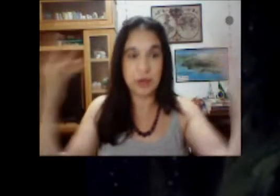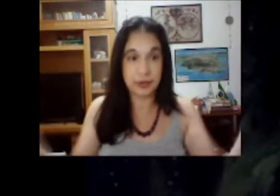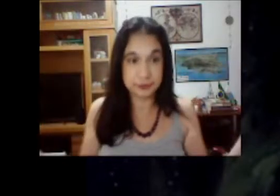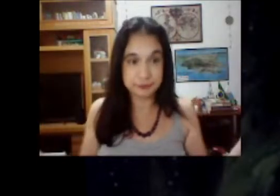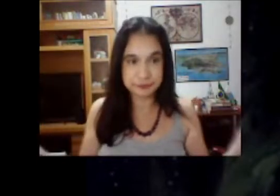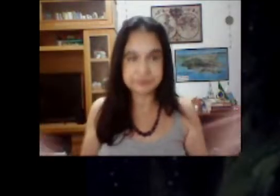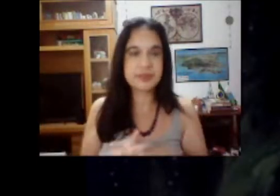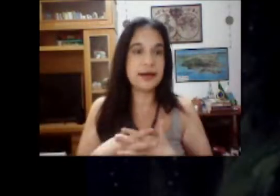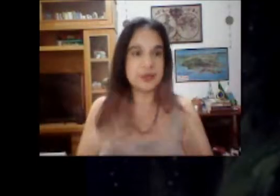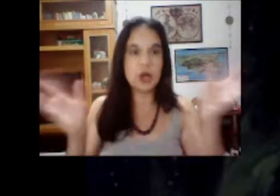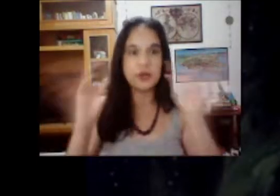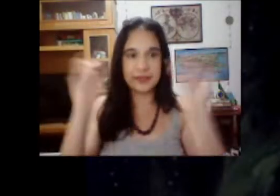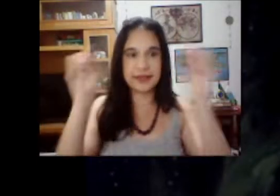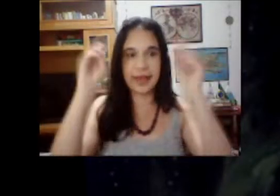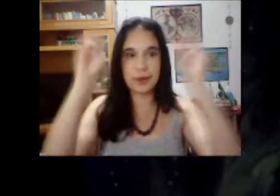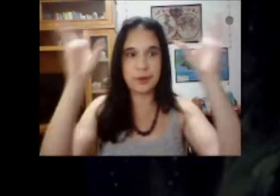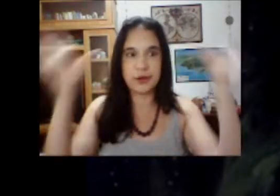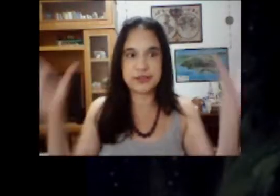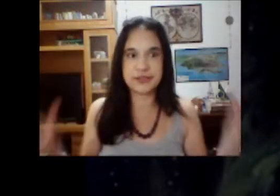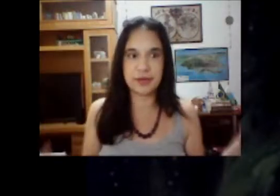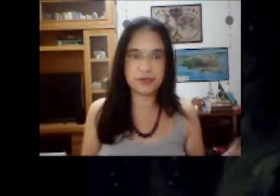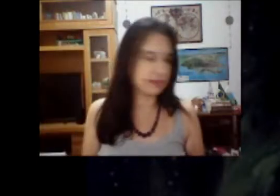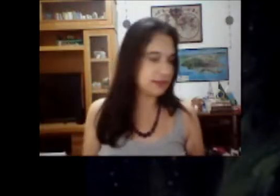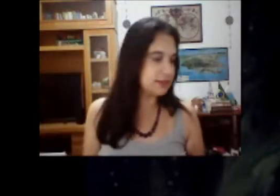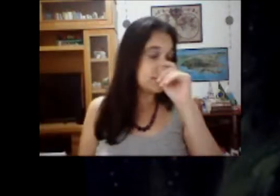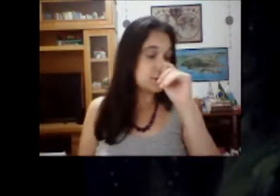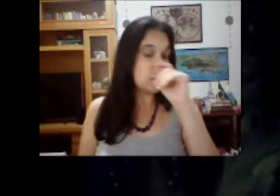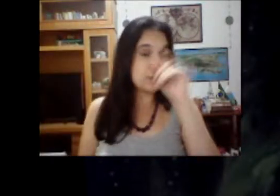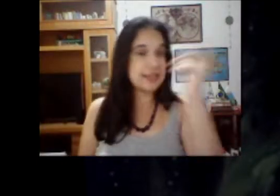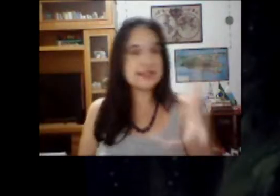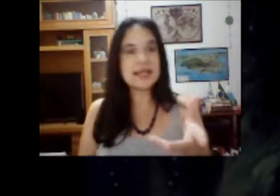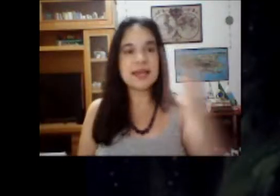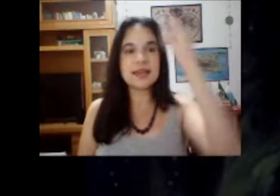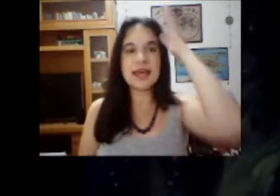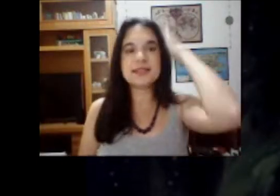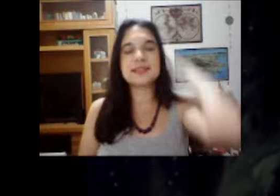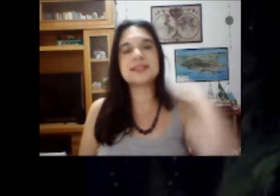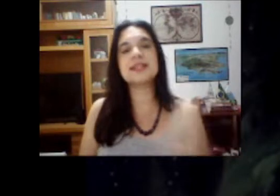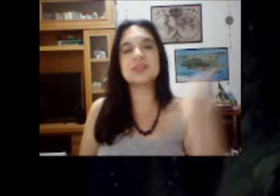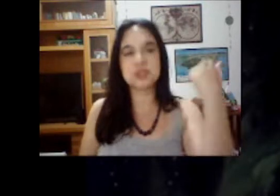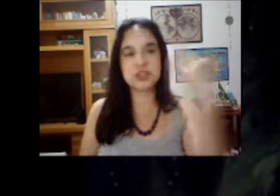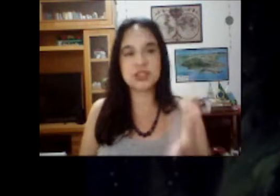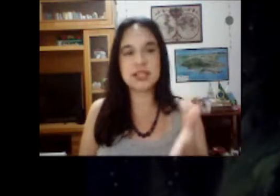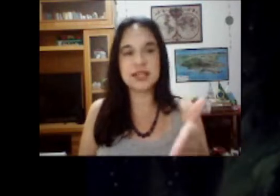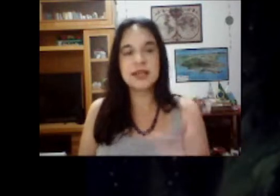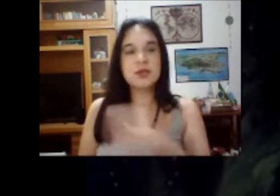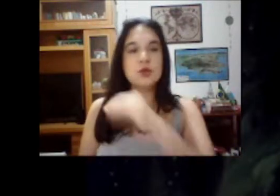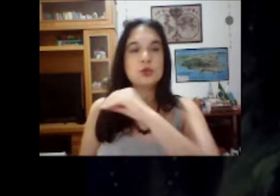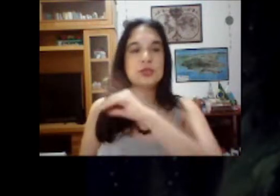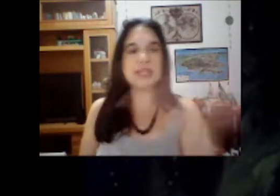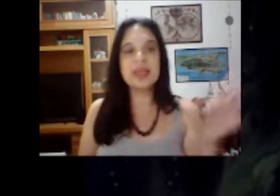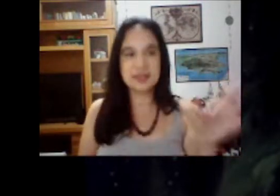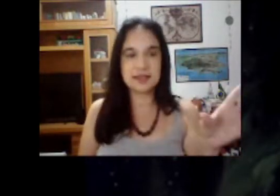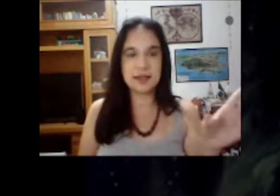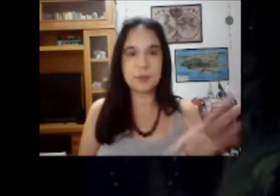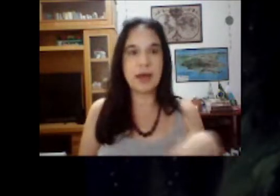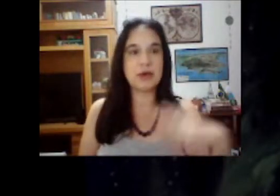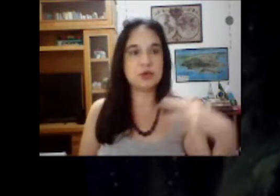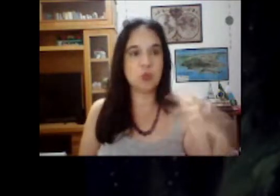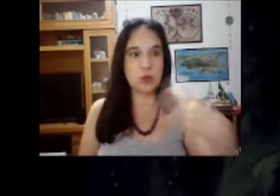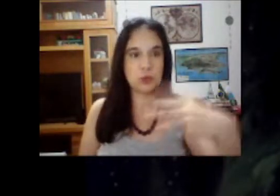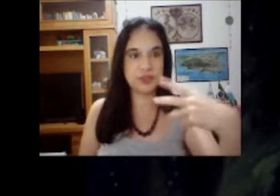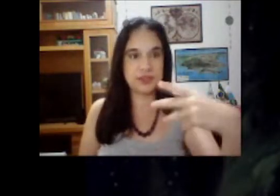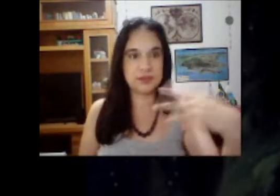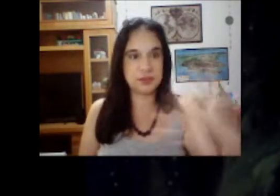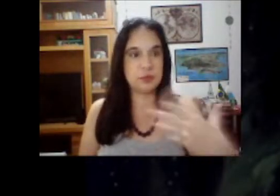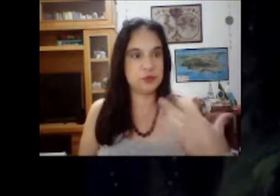as well, as all the earmarks of it at least. So they say that since she knew nothing about